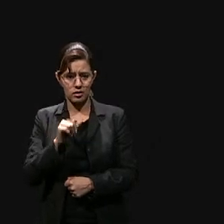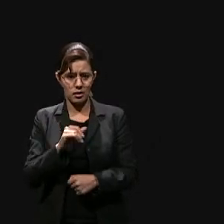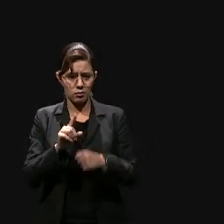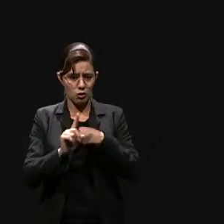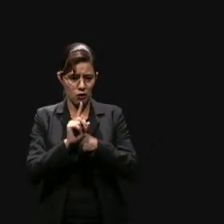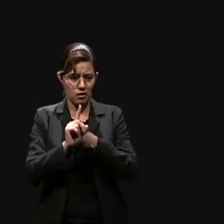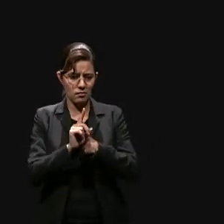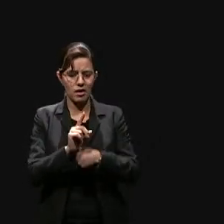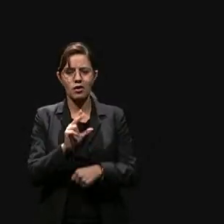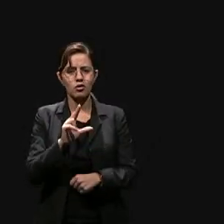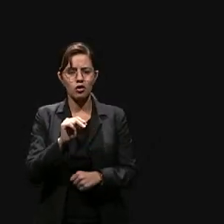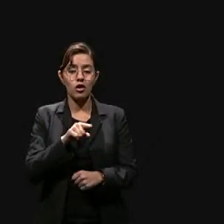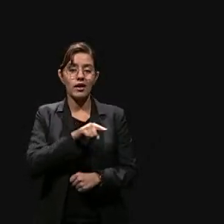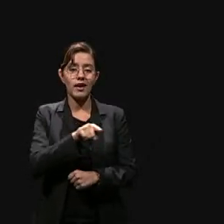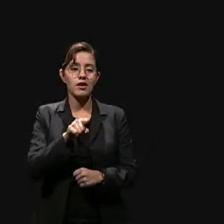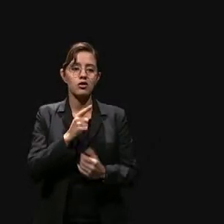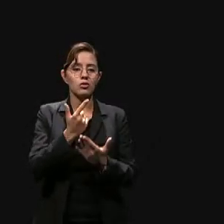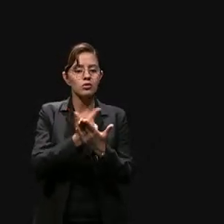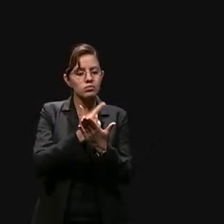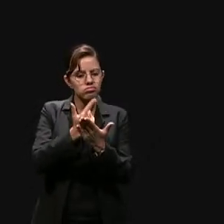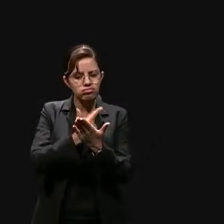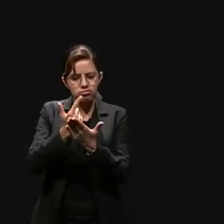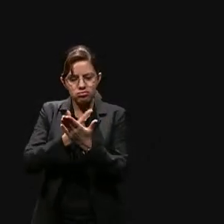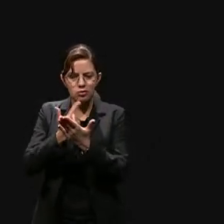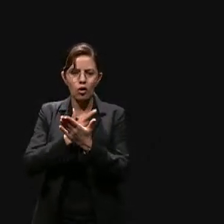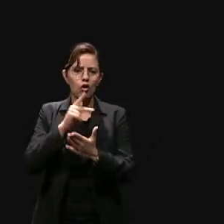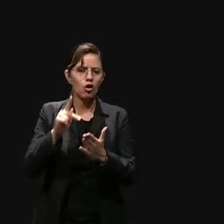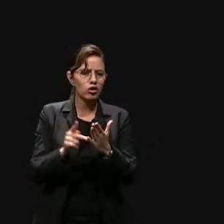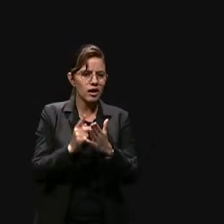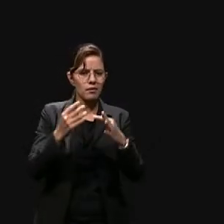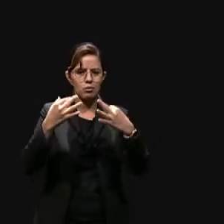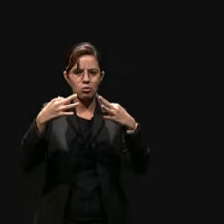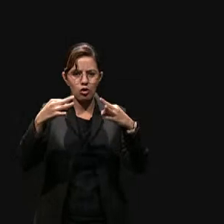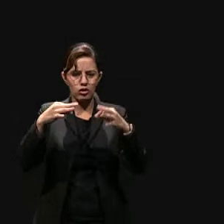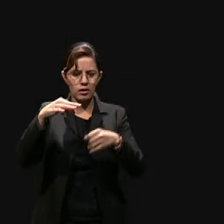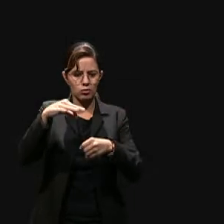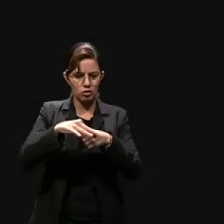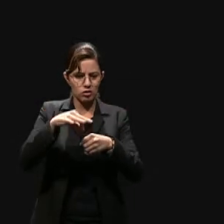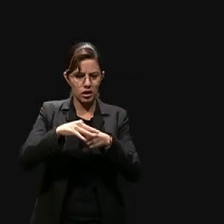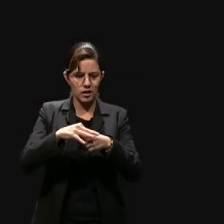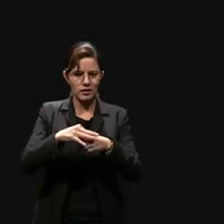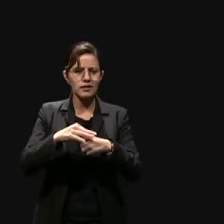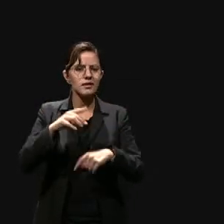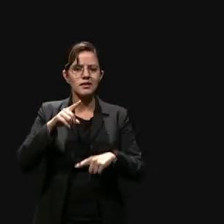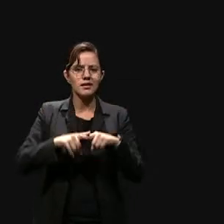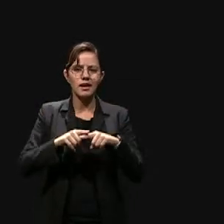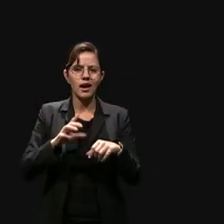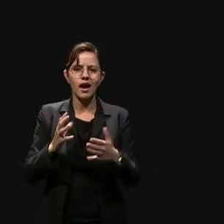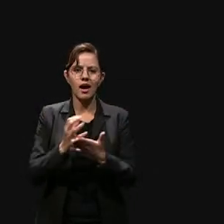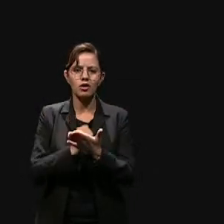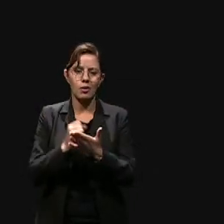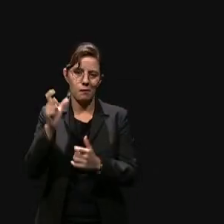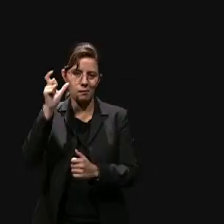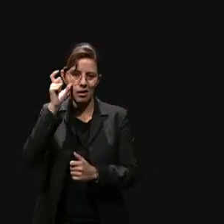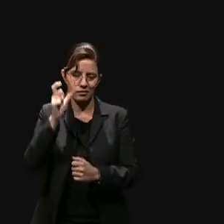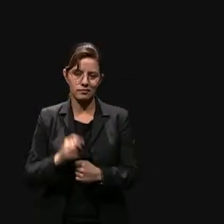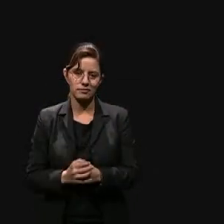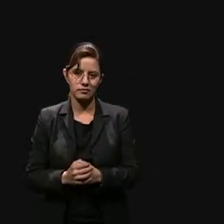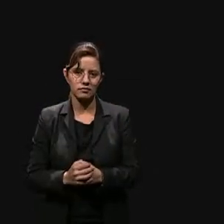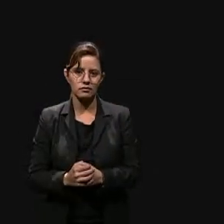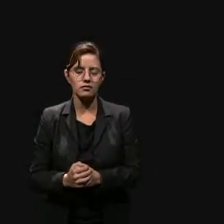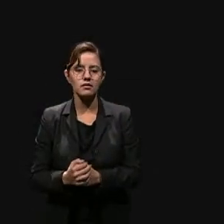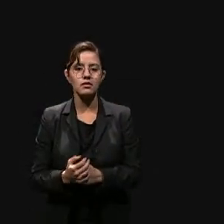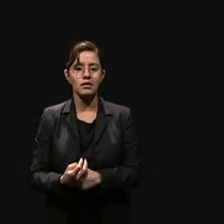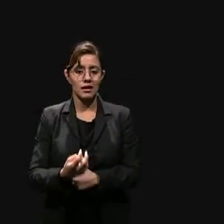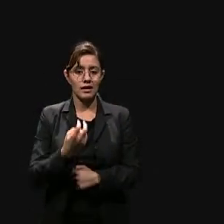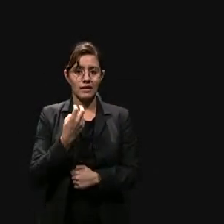times, and President Biden won. And so these narratives have been used